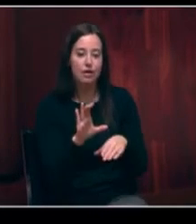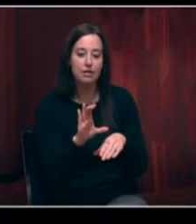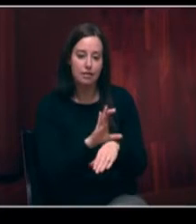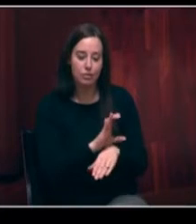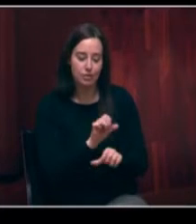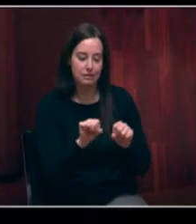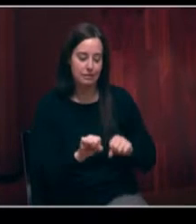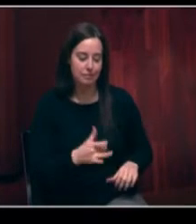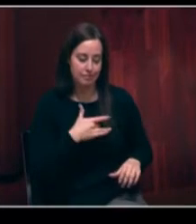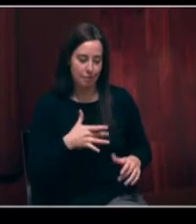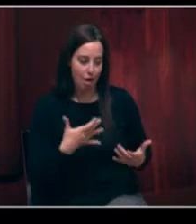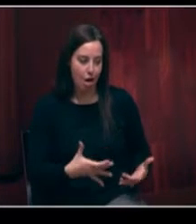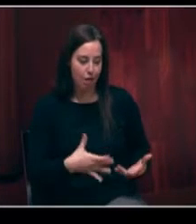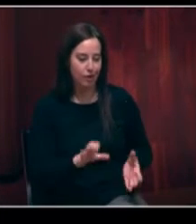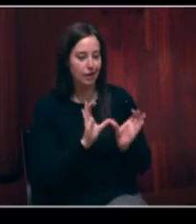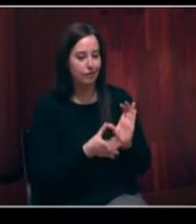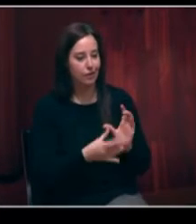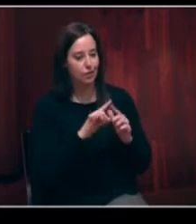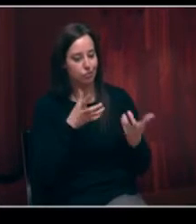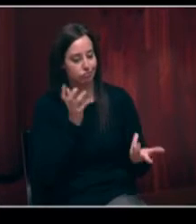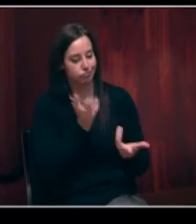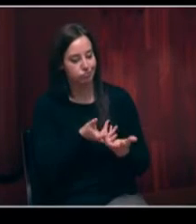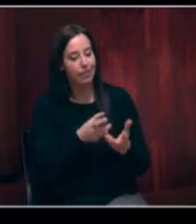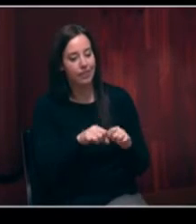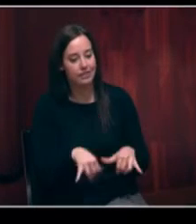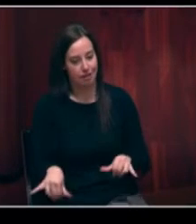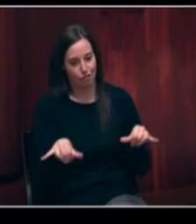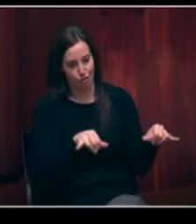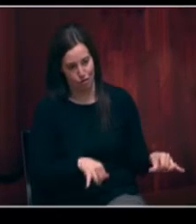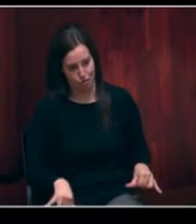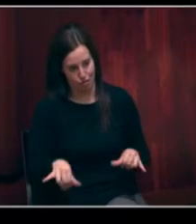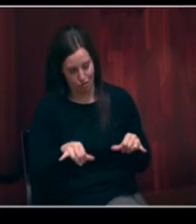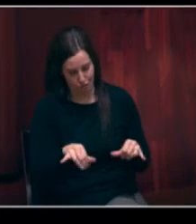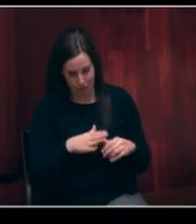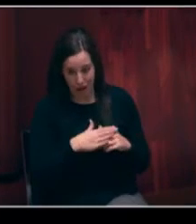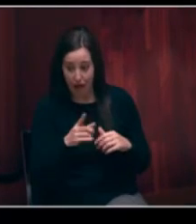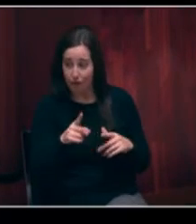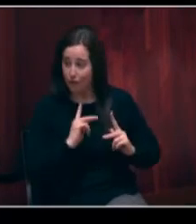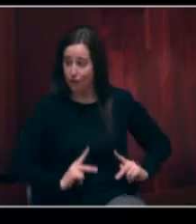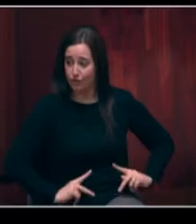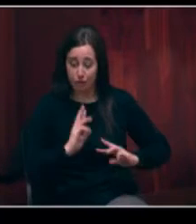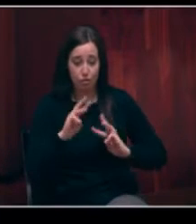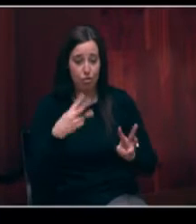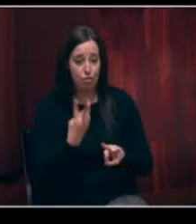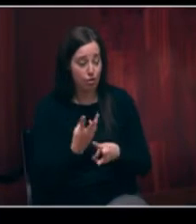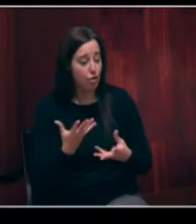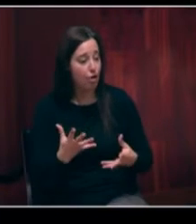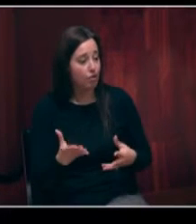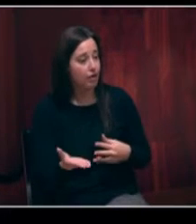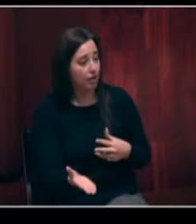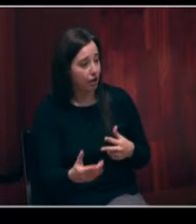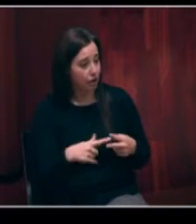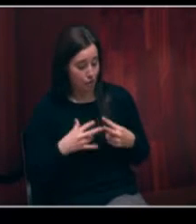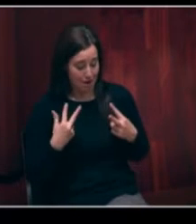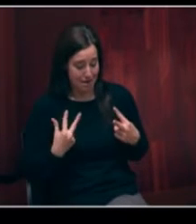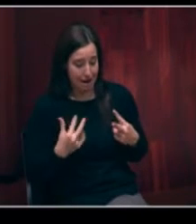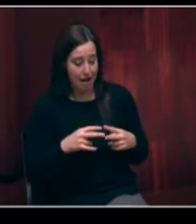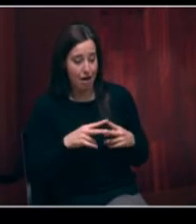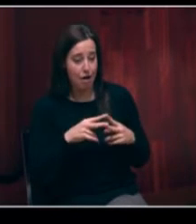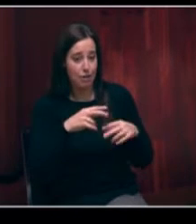standard, and you're already protecting that information in the physical world to a particular standard. Now's the time to go out and validate